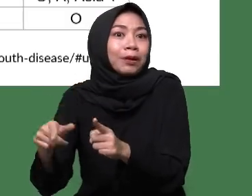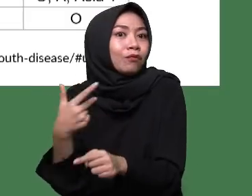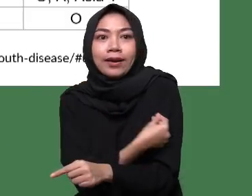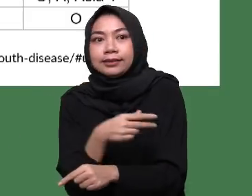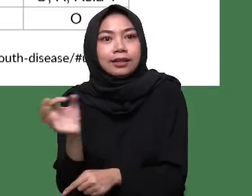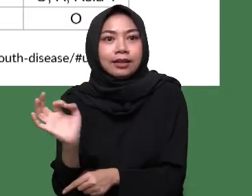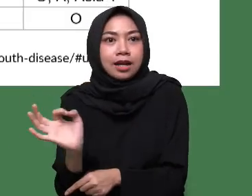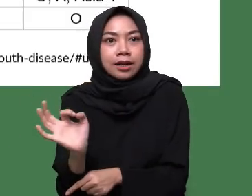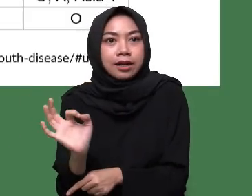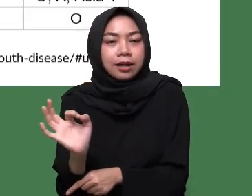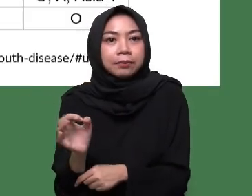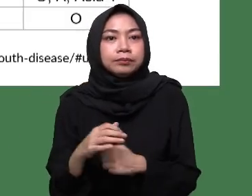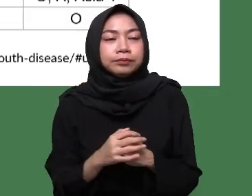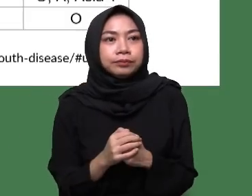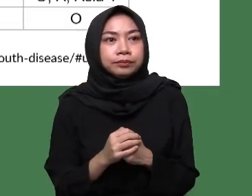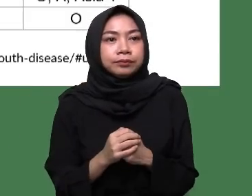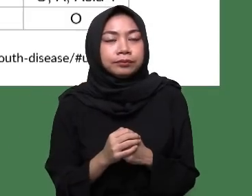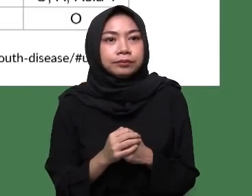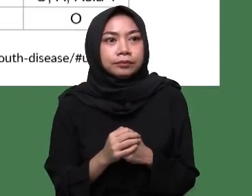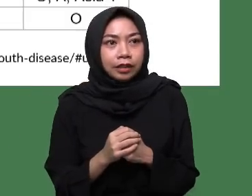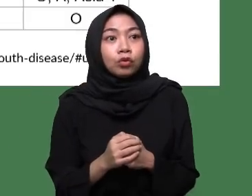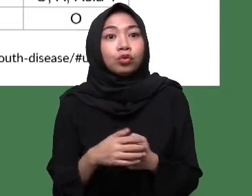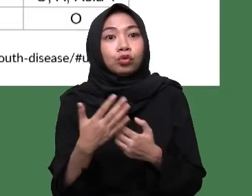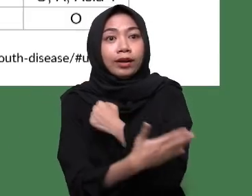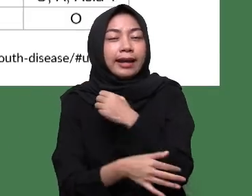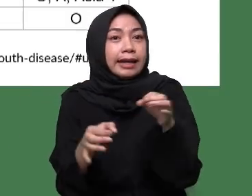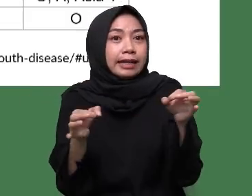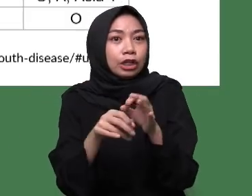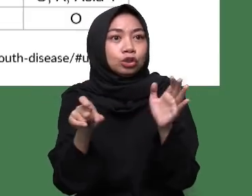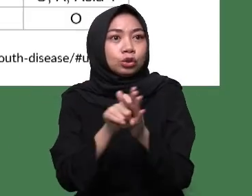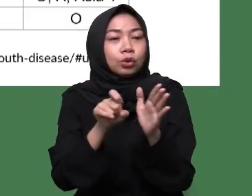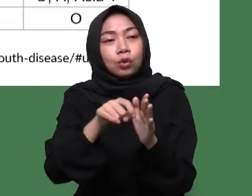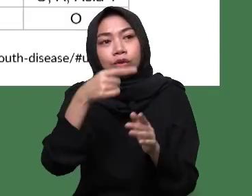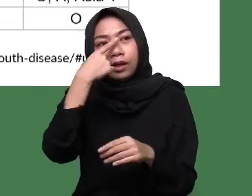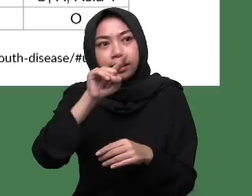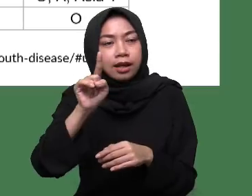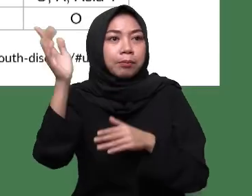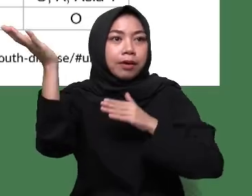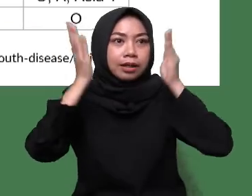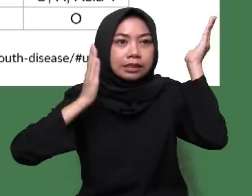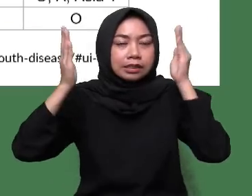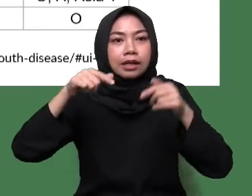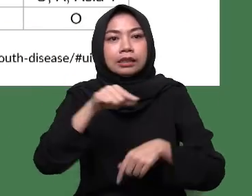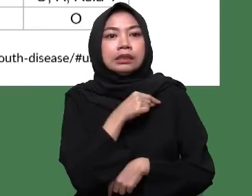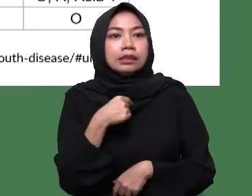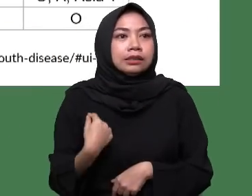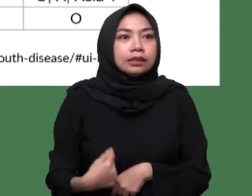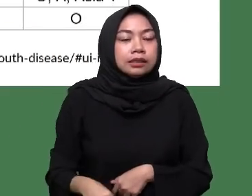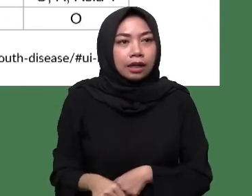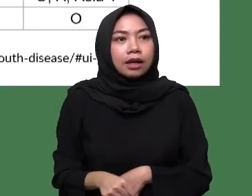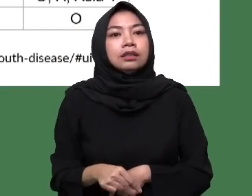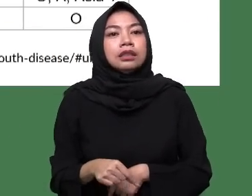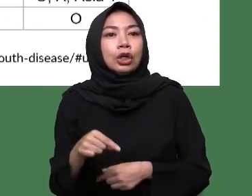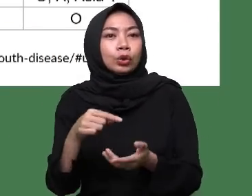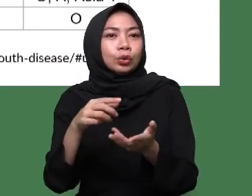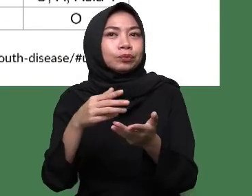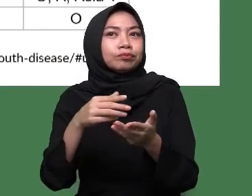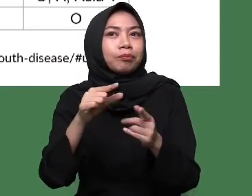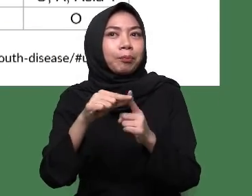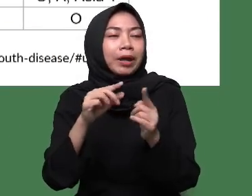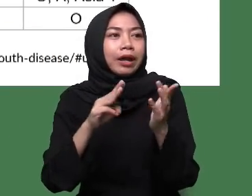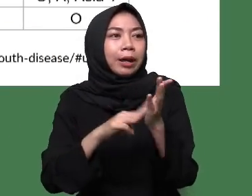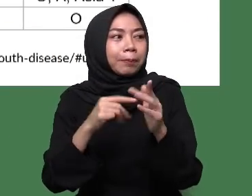In addition, nearby countries like Thailand, China, and also India, where FMD has become endemic, have